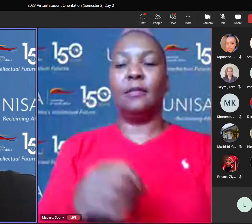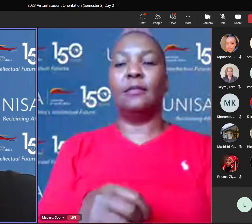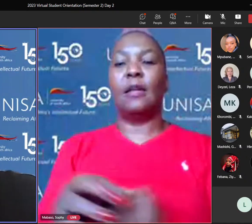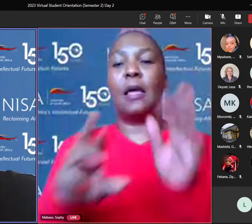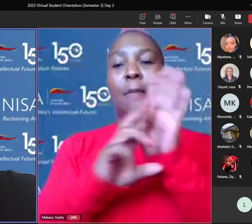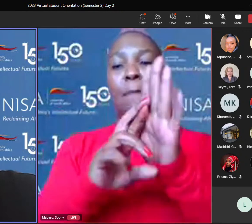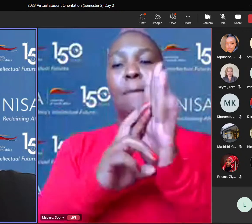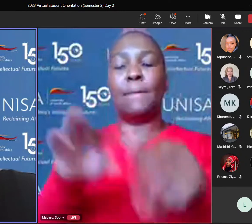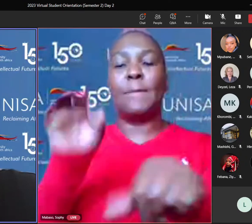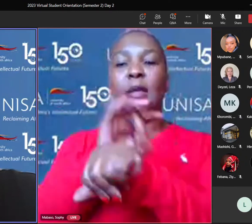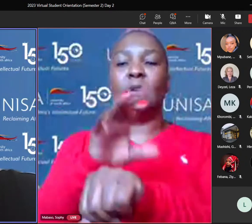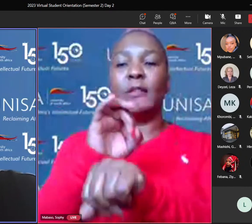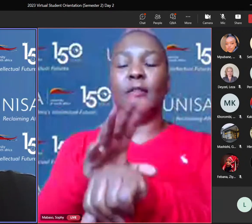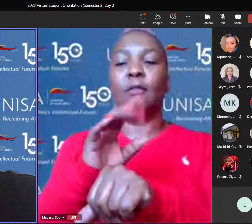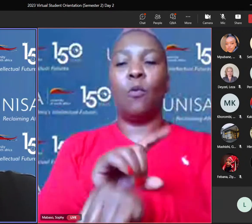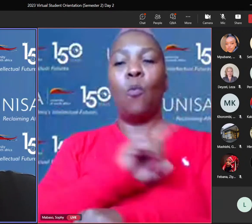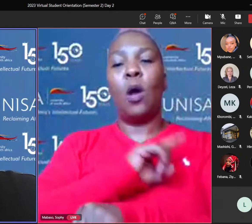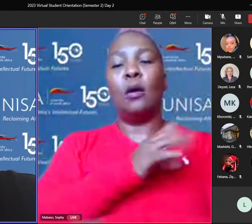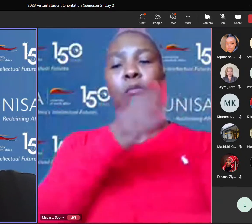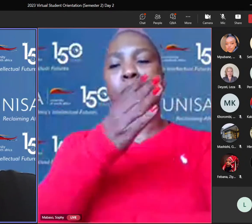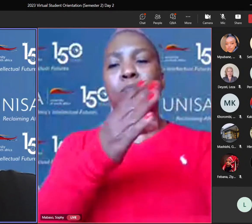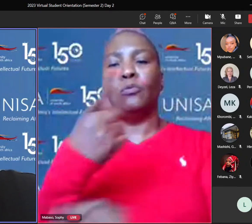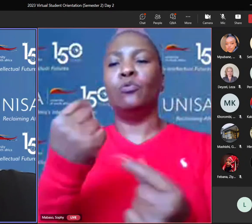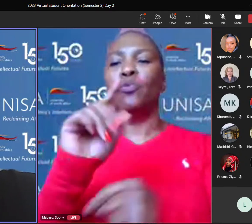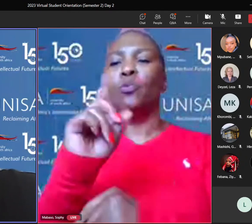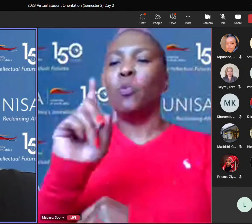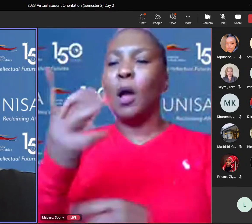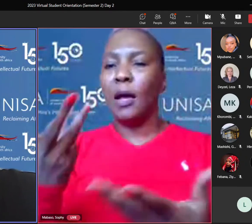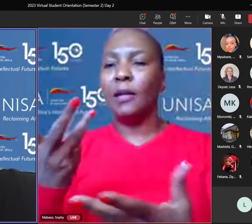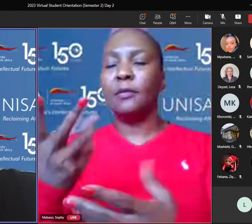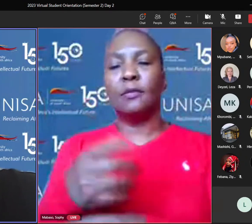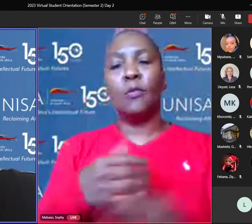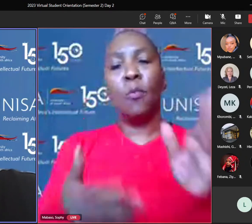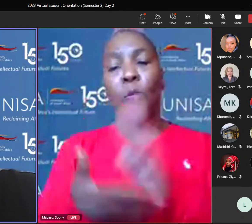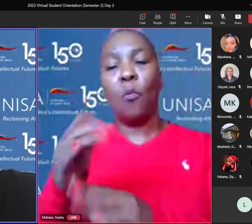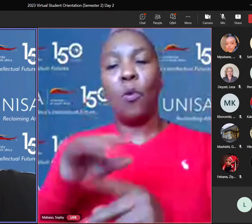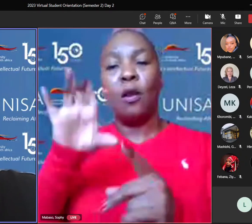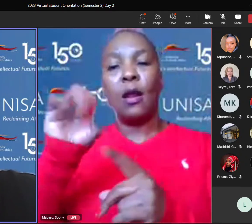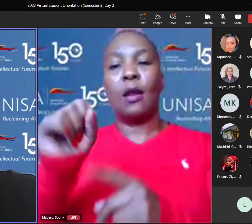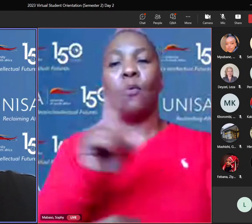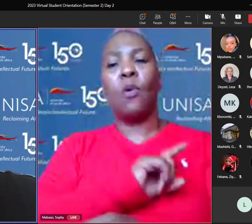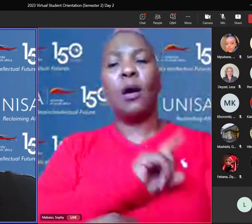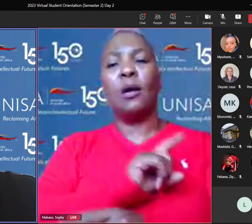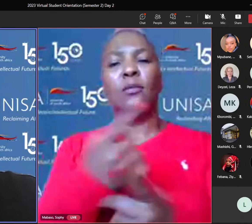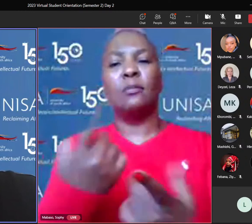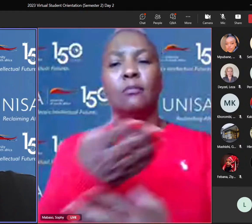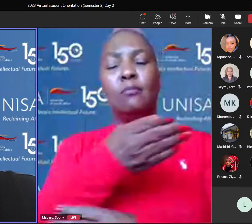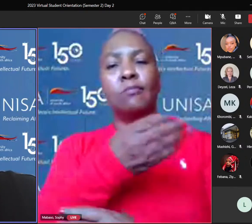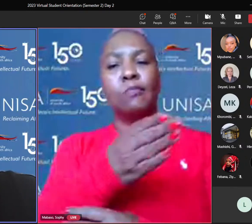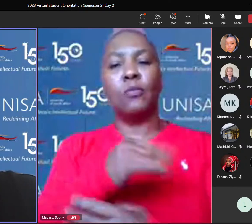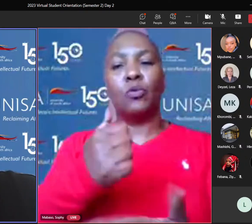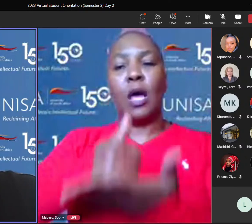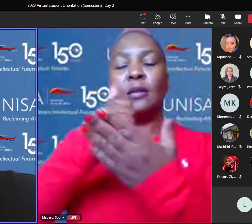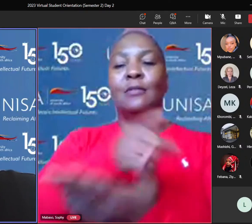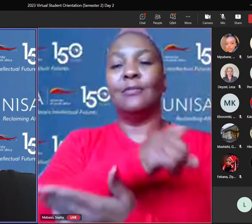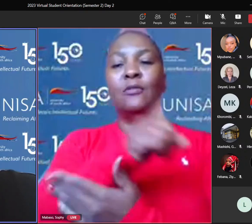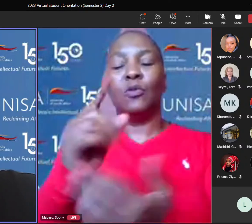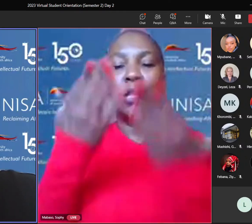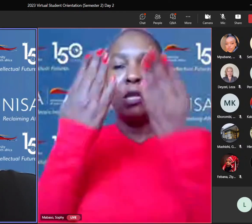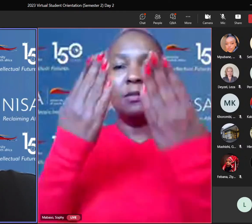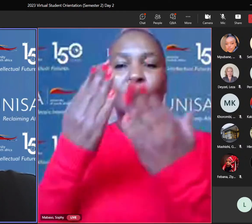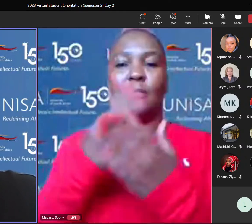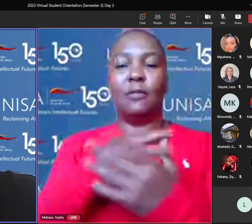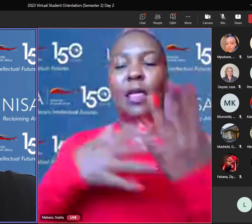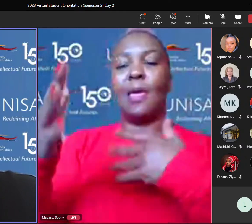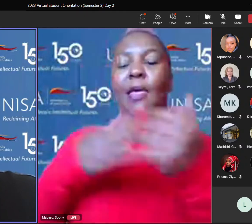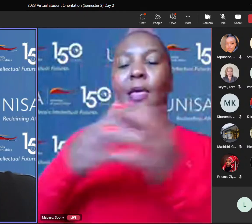Council, and why are they there? What do they do? So please go and find out from these guys. They are there to also assist you with your studies and any